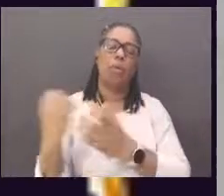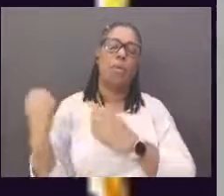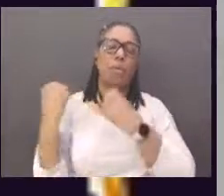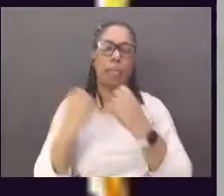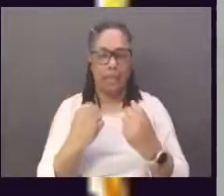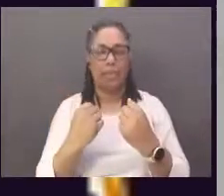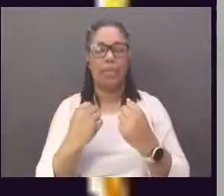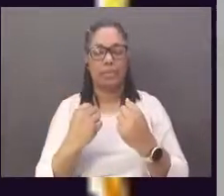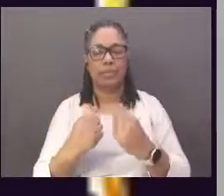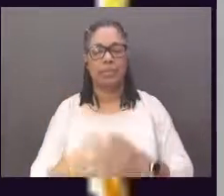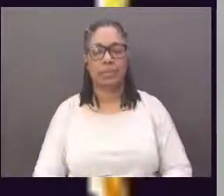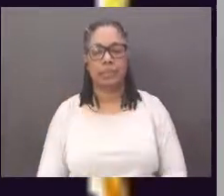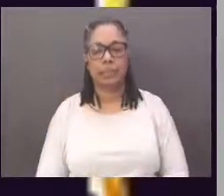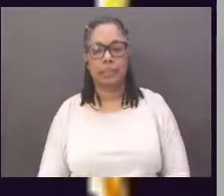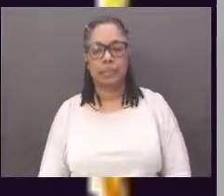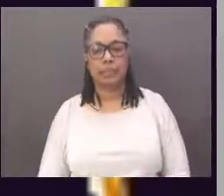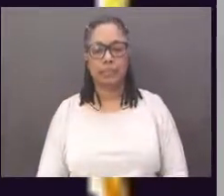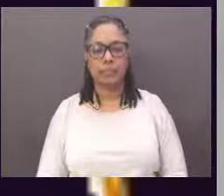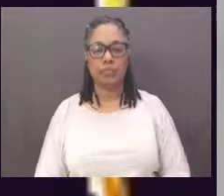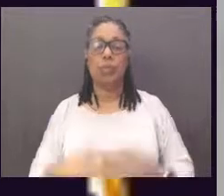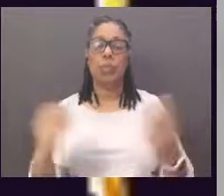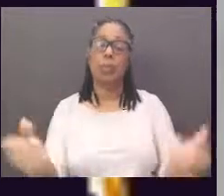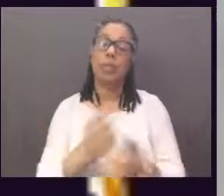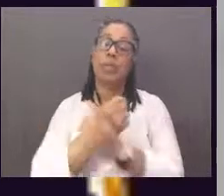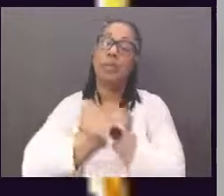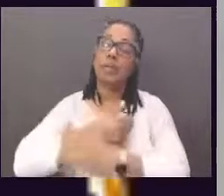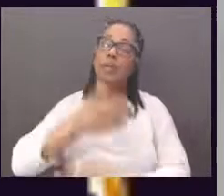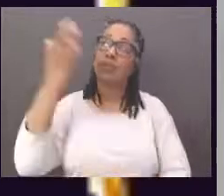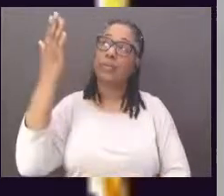his hands. We love you. We